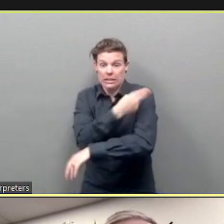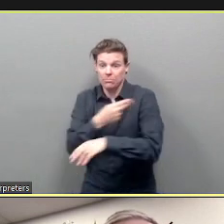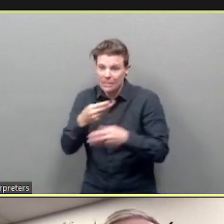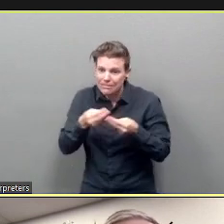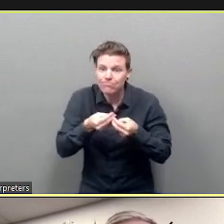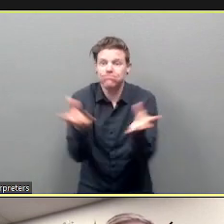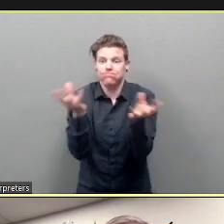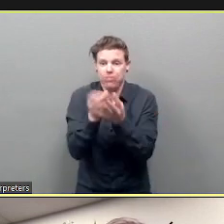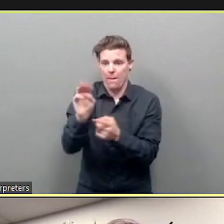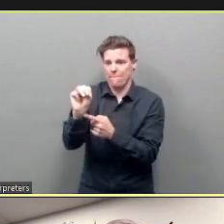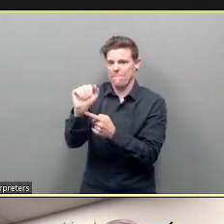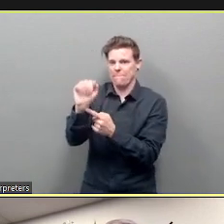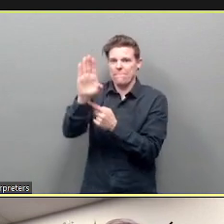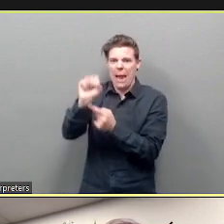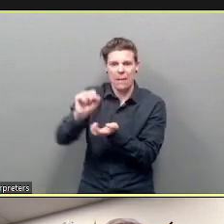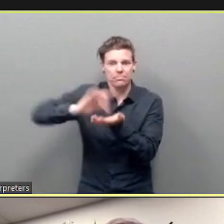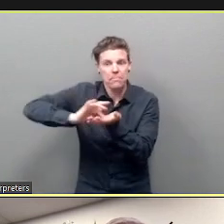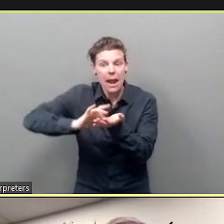over 65